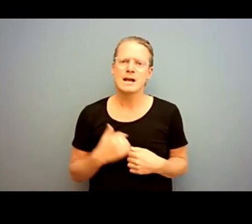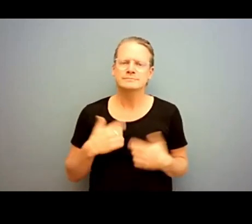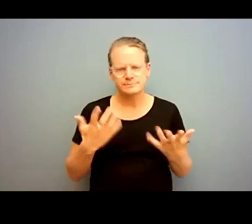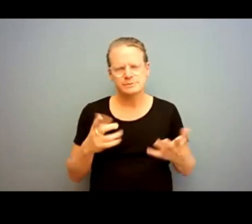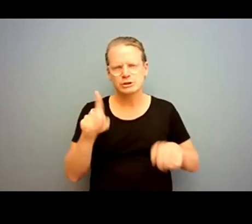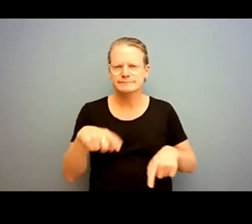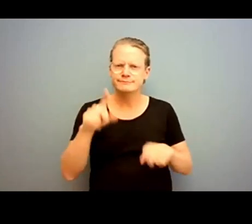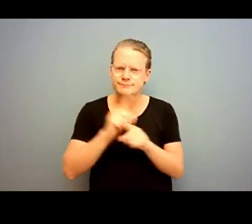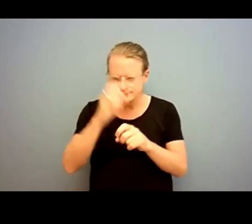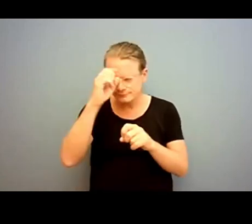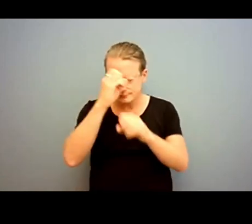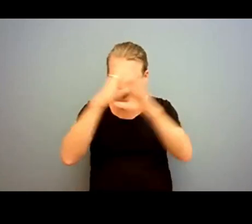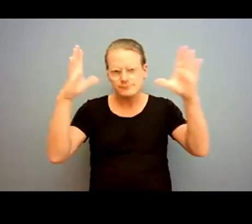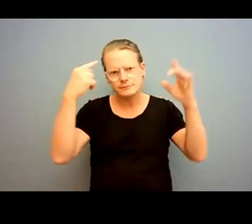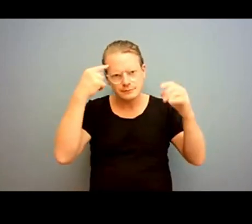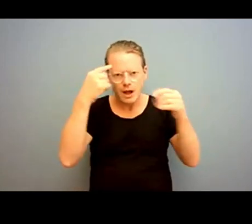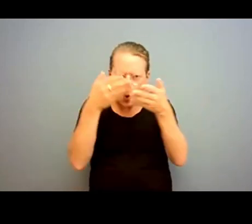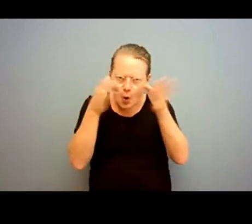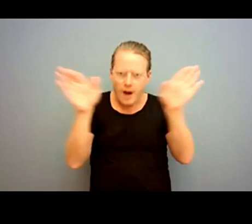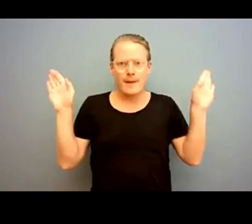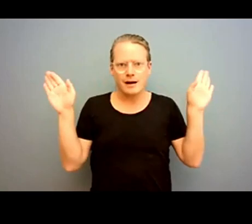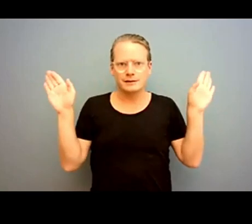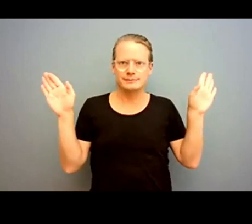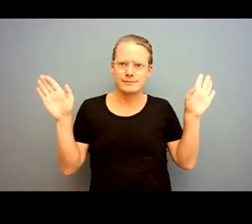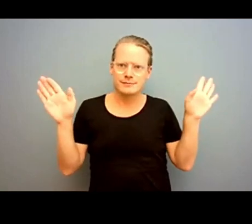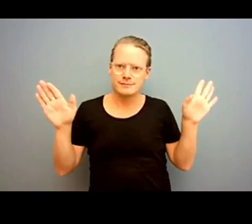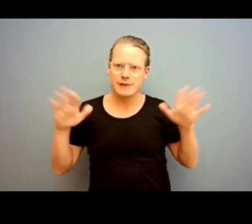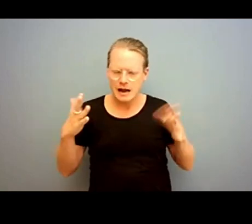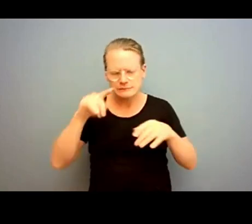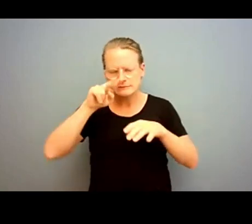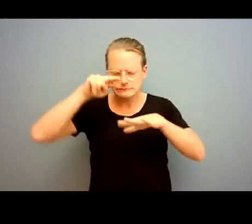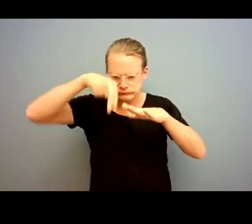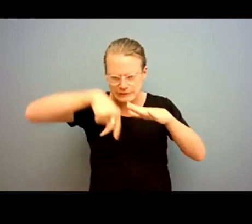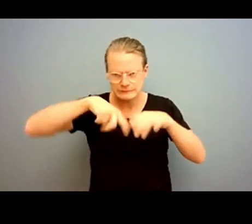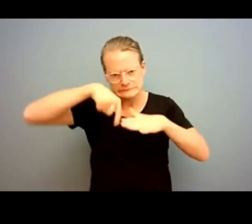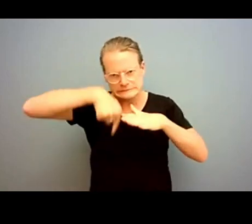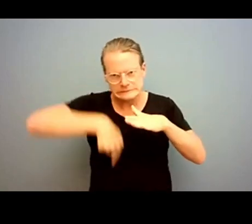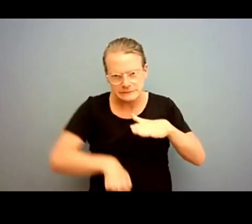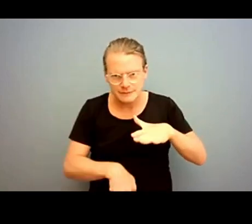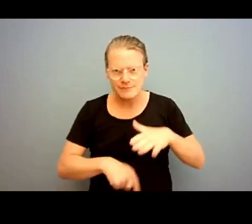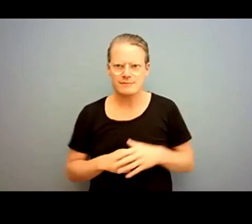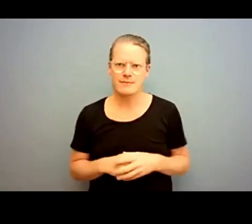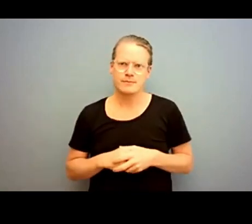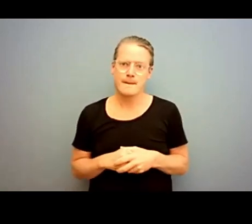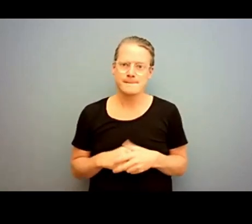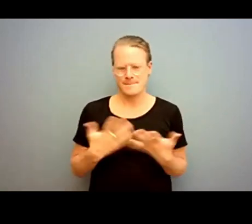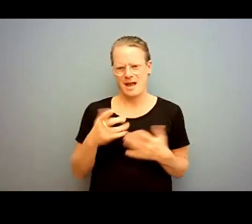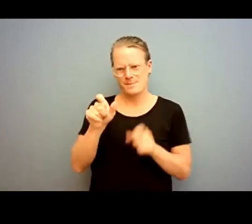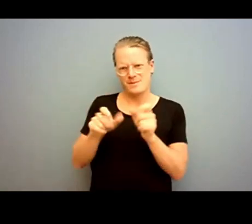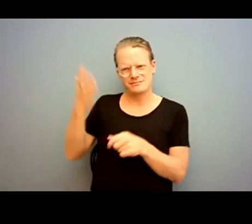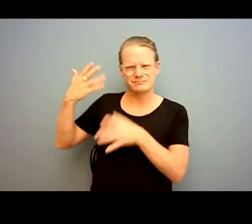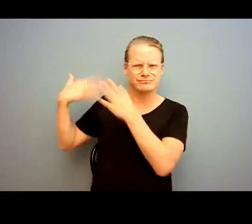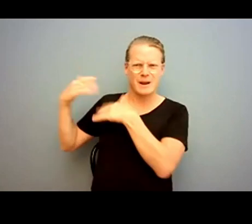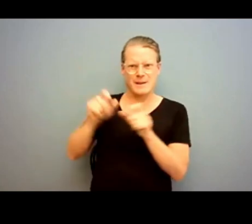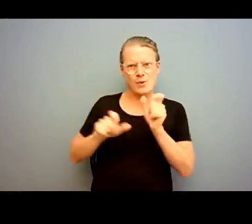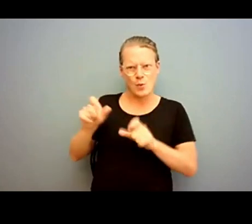beyond relativities of treatment, and I think indigeneity is a really good example of that. And do